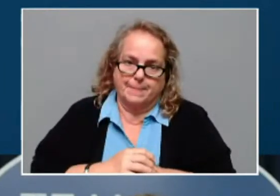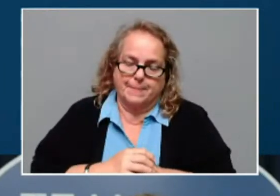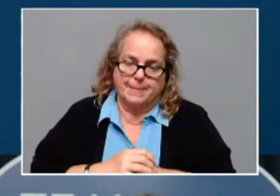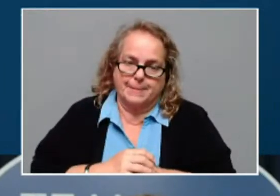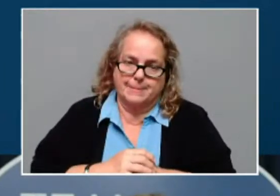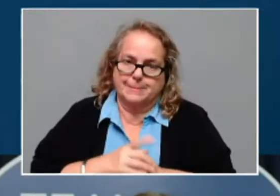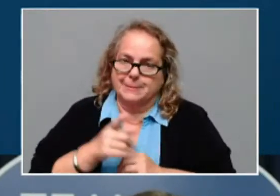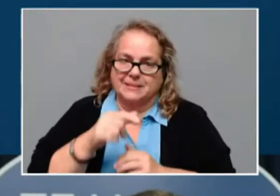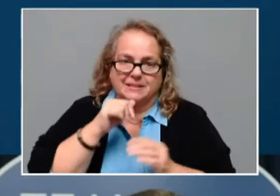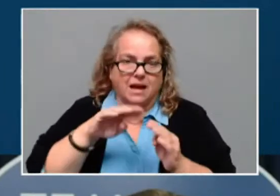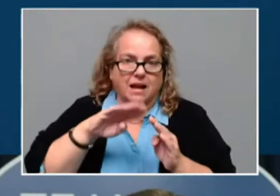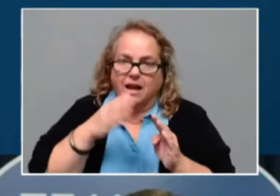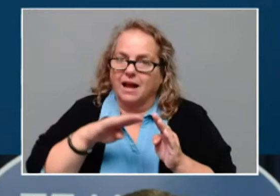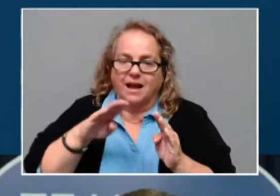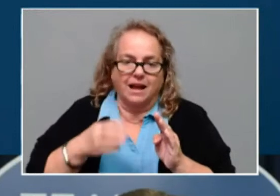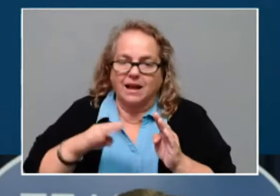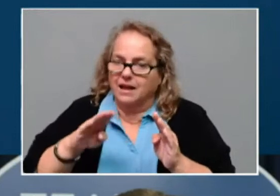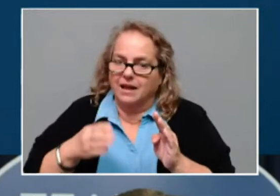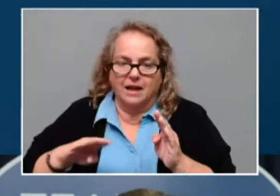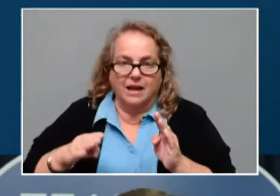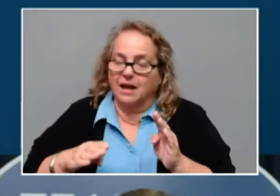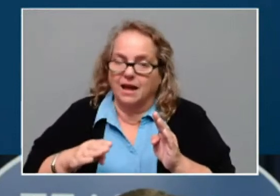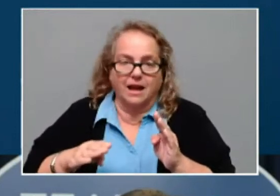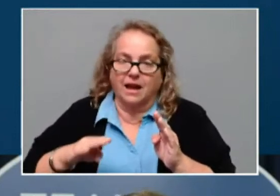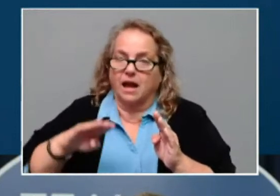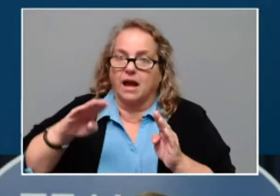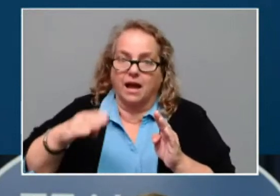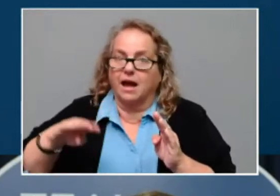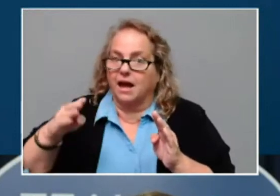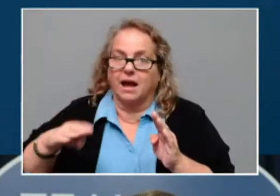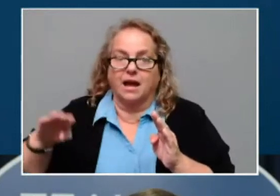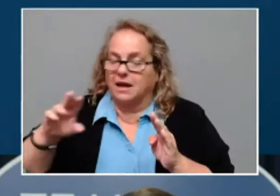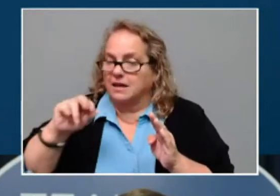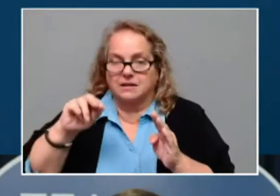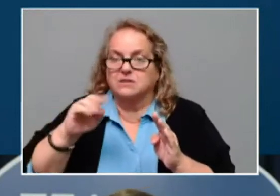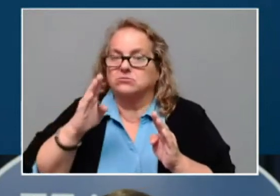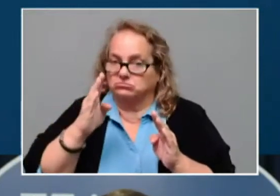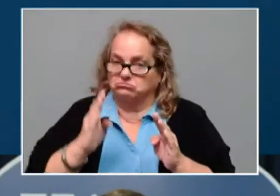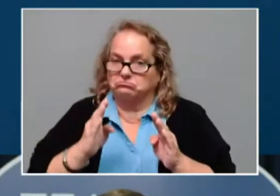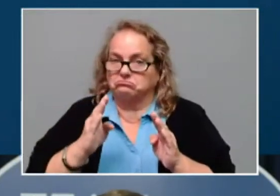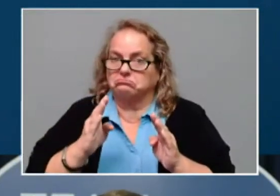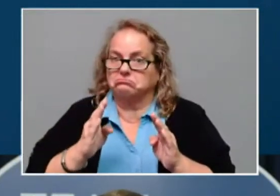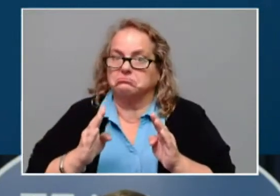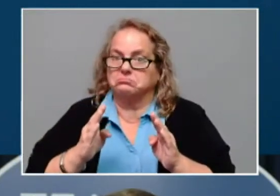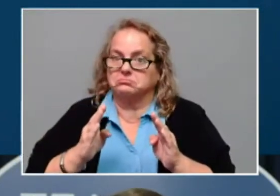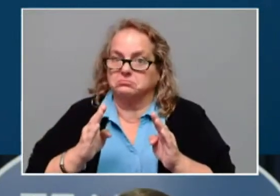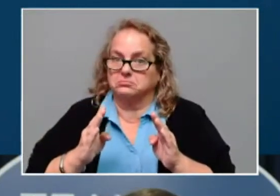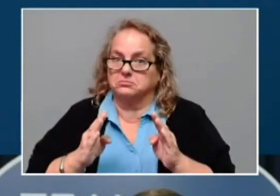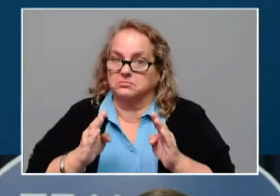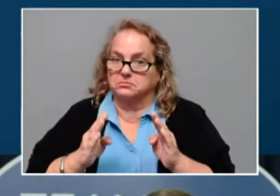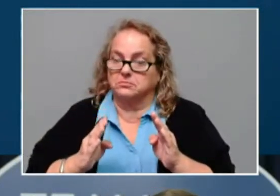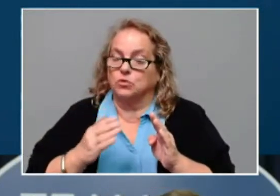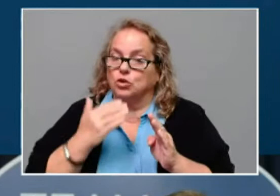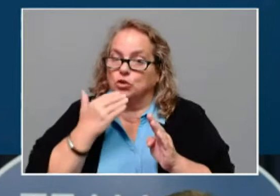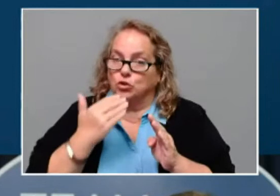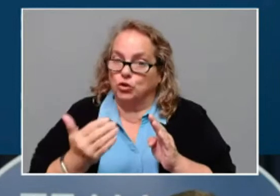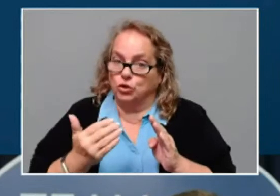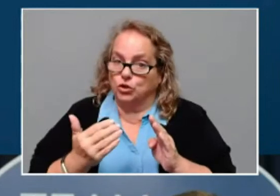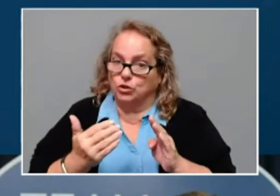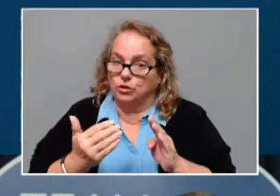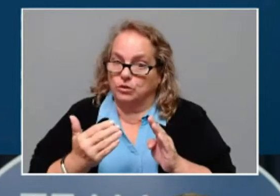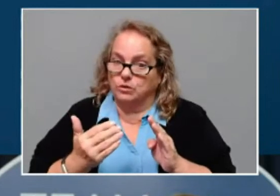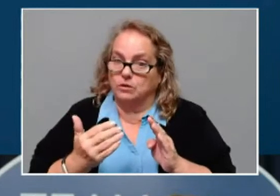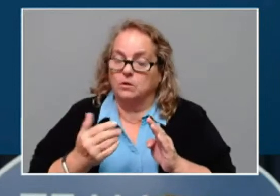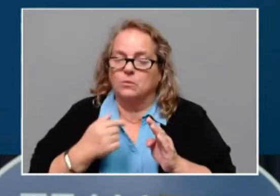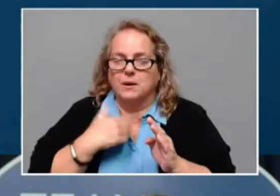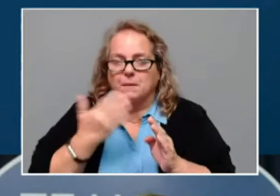down, but what appears to be a downward trend. Now, we may have times where we inch up a little bit, but as long